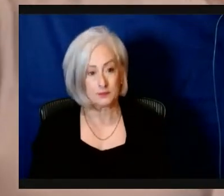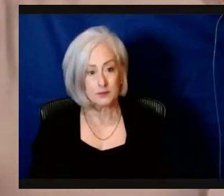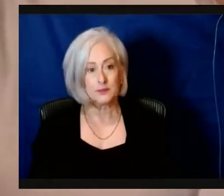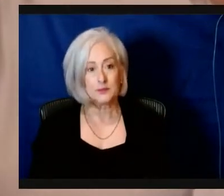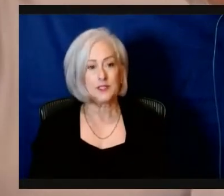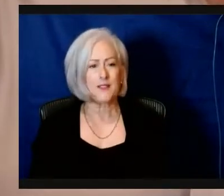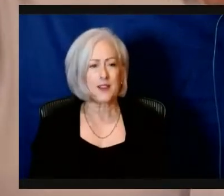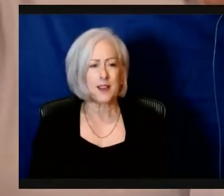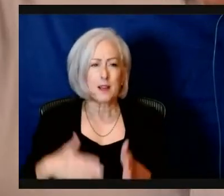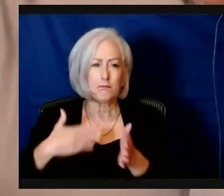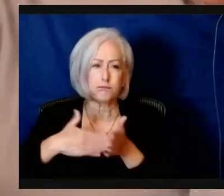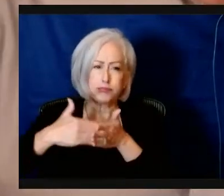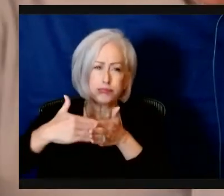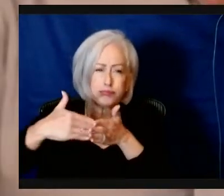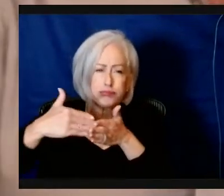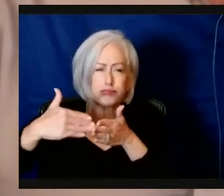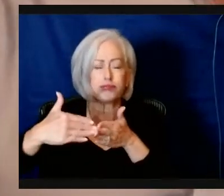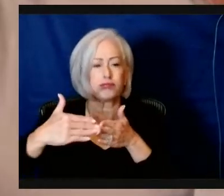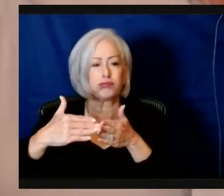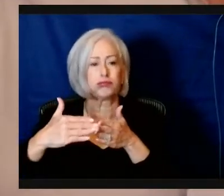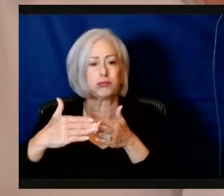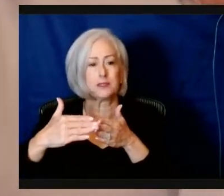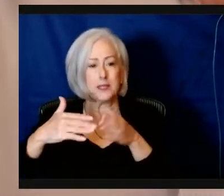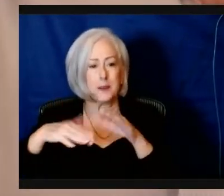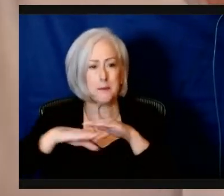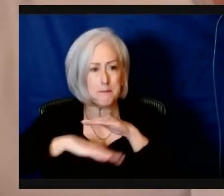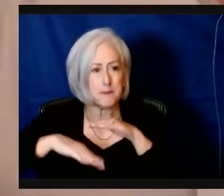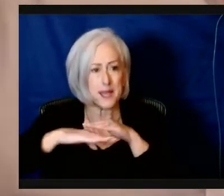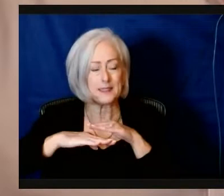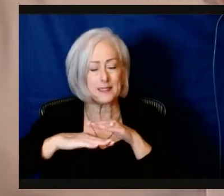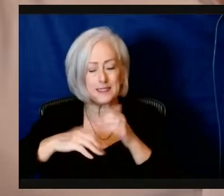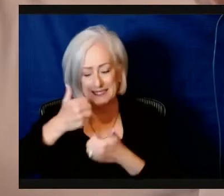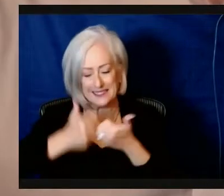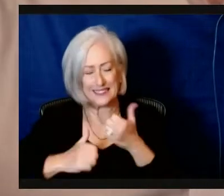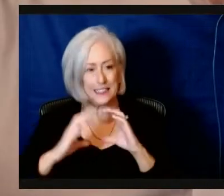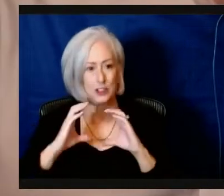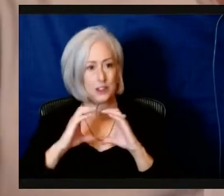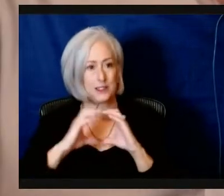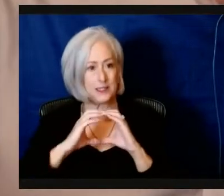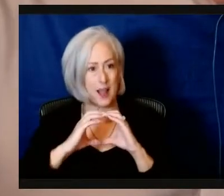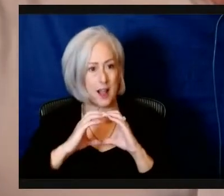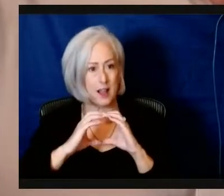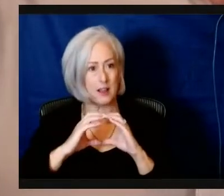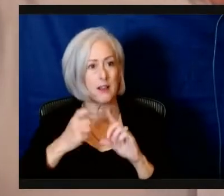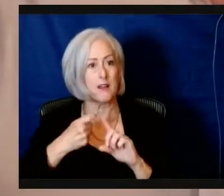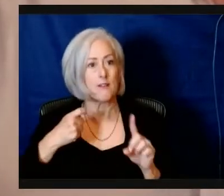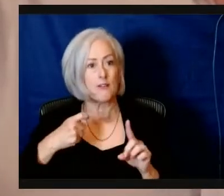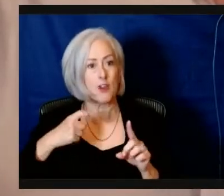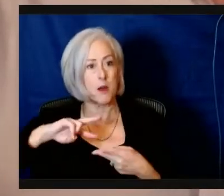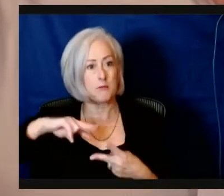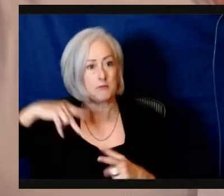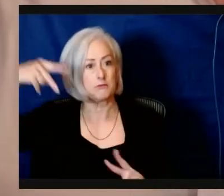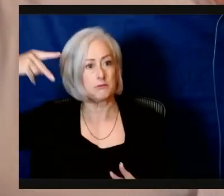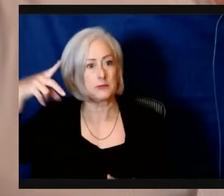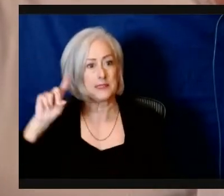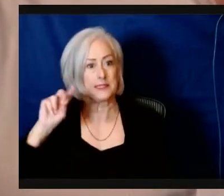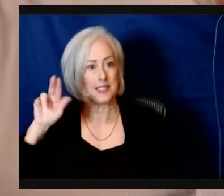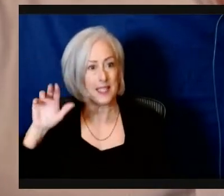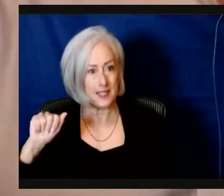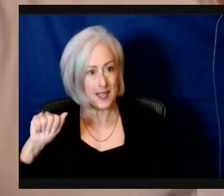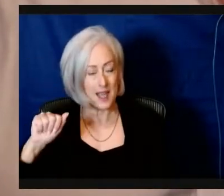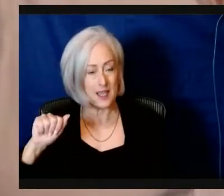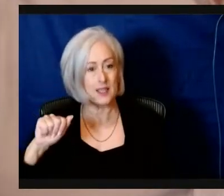more than a billion bases in each cell of the DNA, and we need to replicate that DNA to the highest